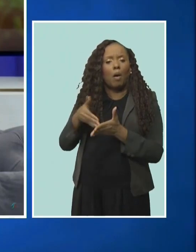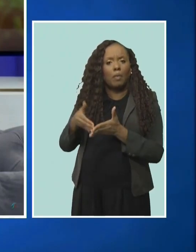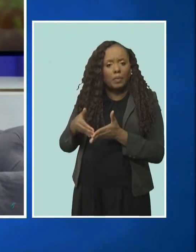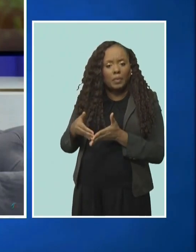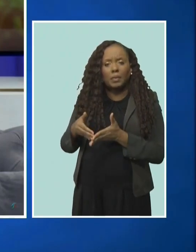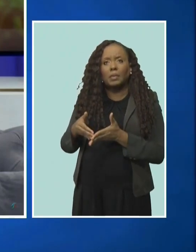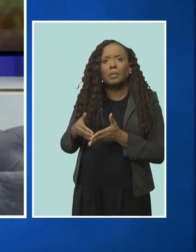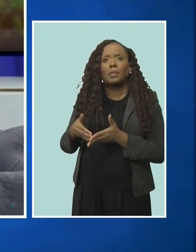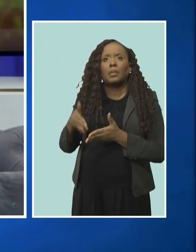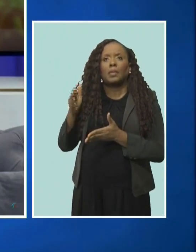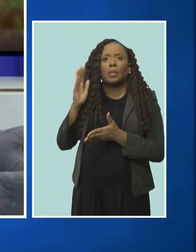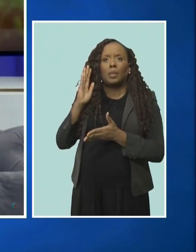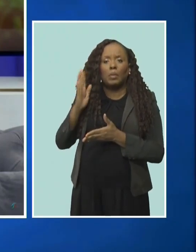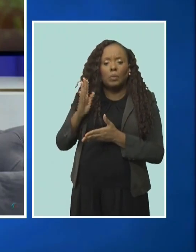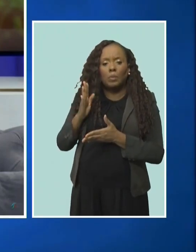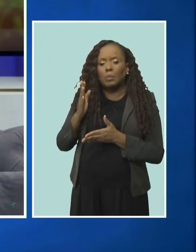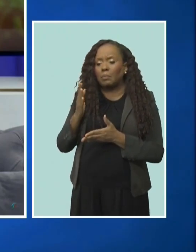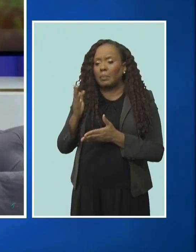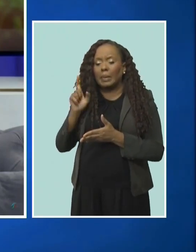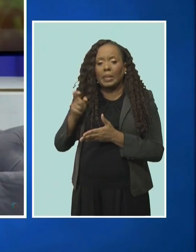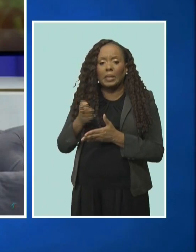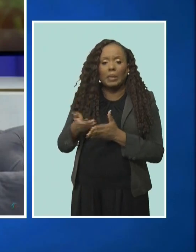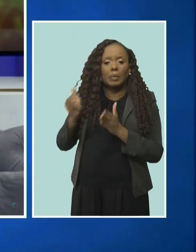is going to be a need for repeat.